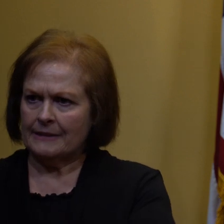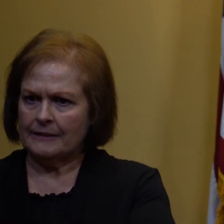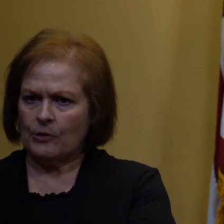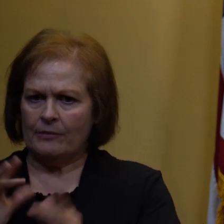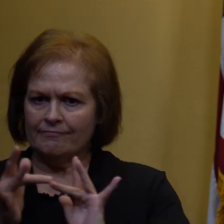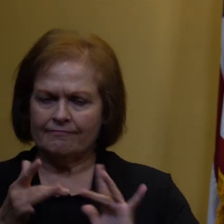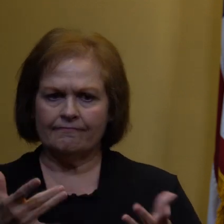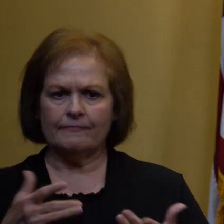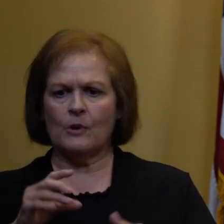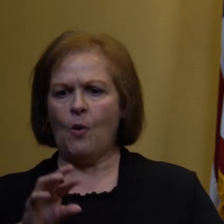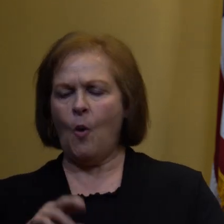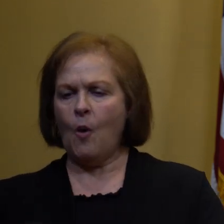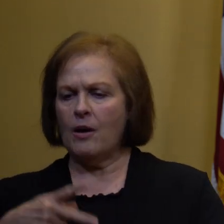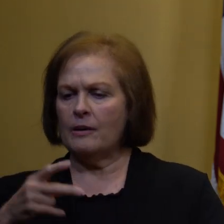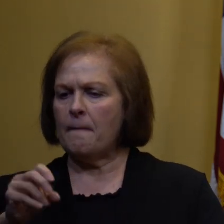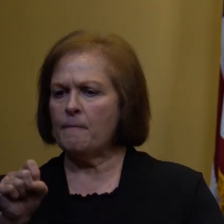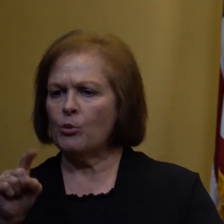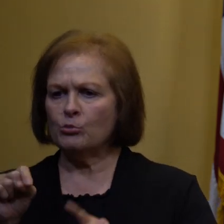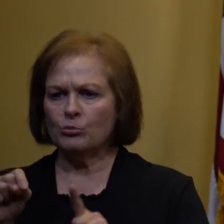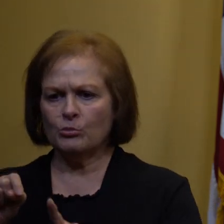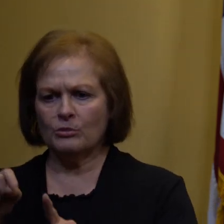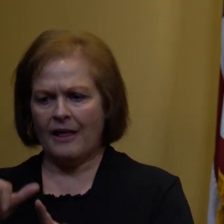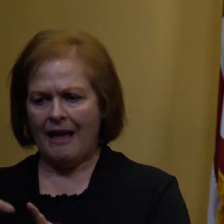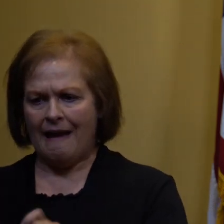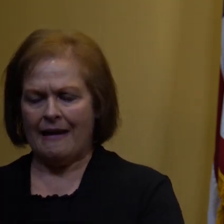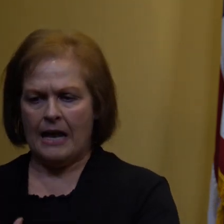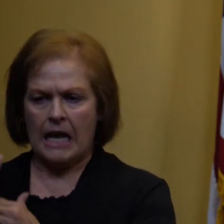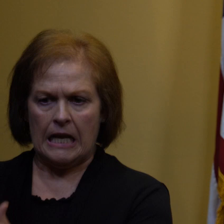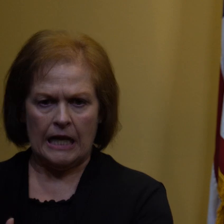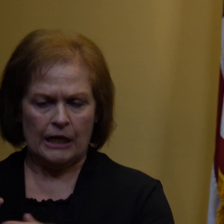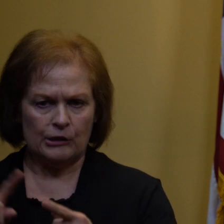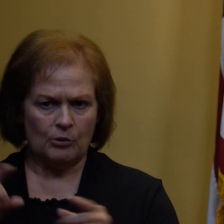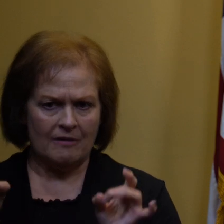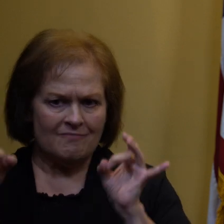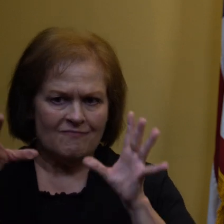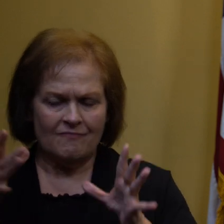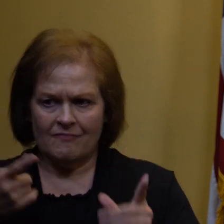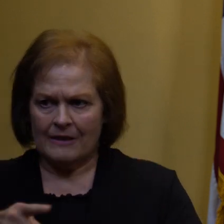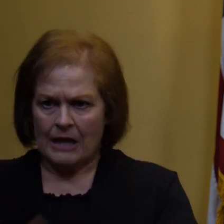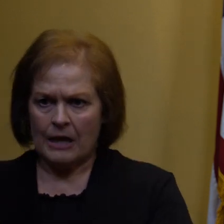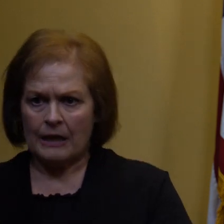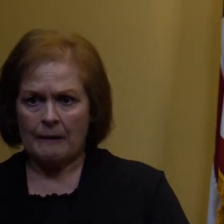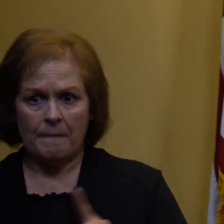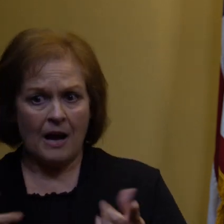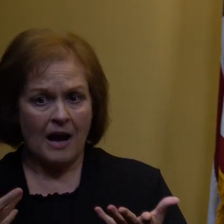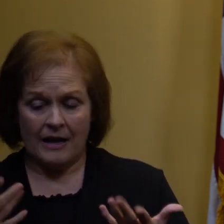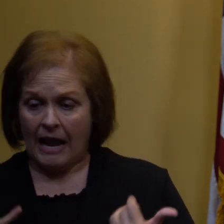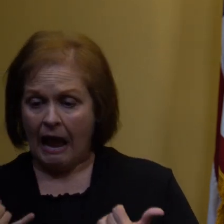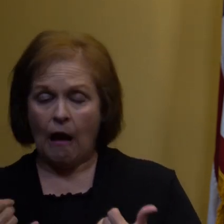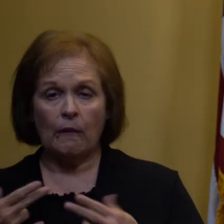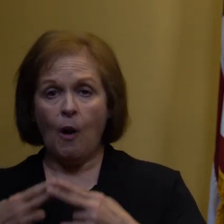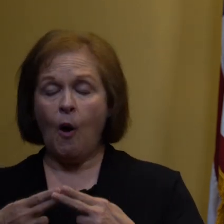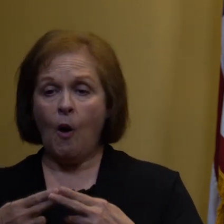or posts that could lead to violent activity in our community. But, we're met with, it's freedom of